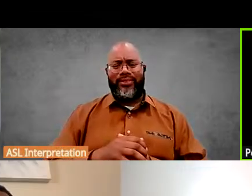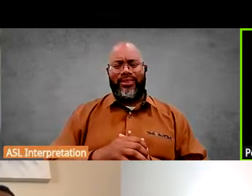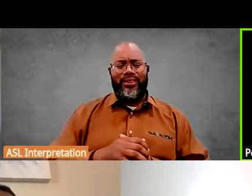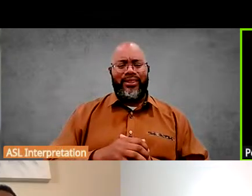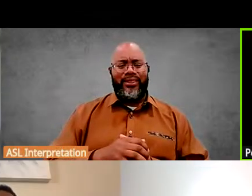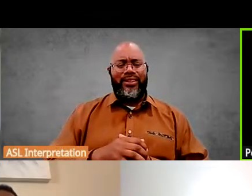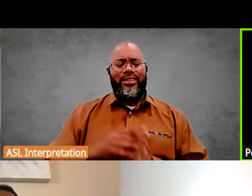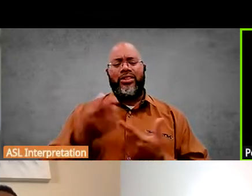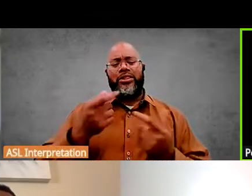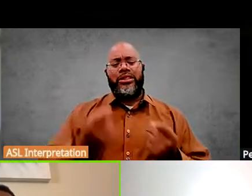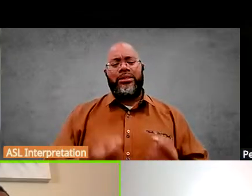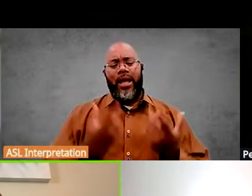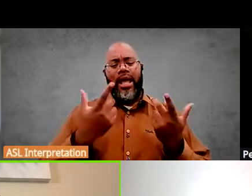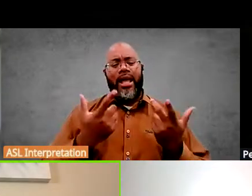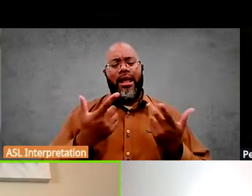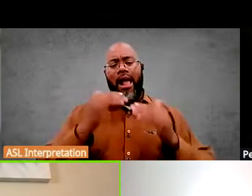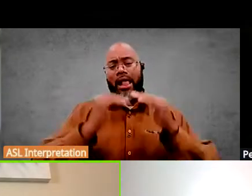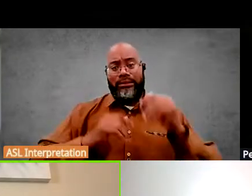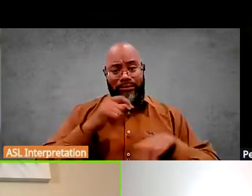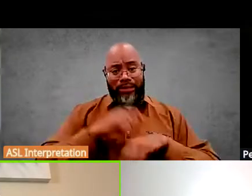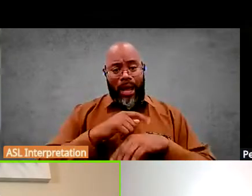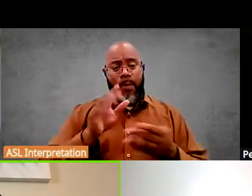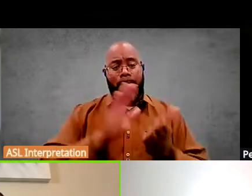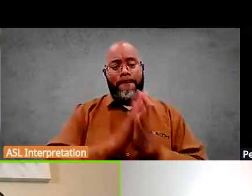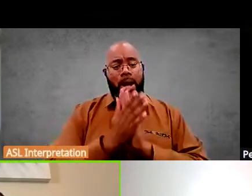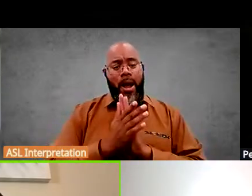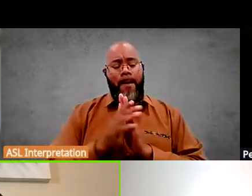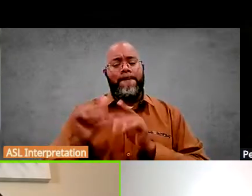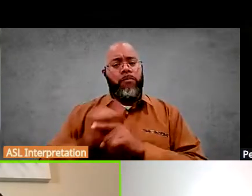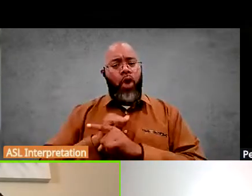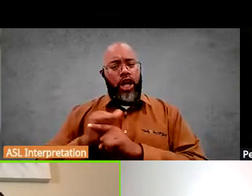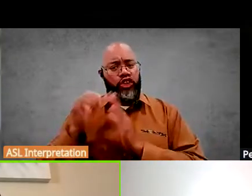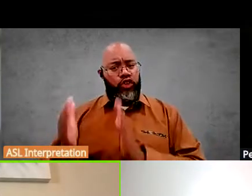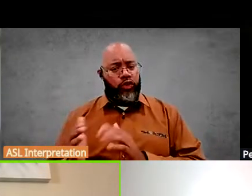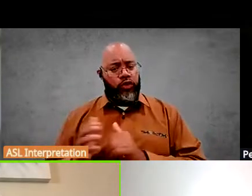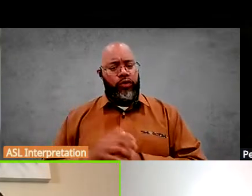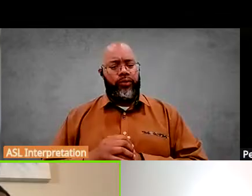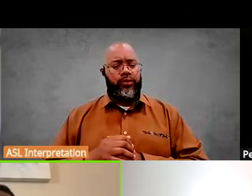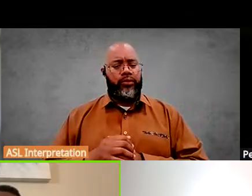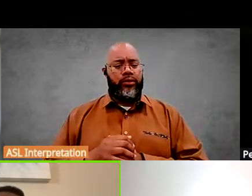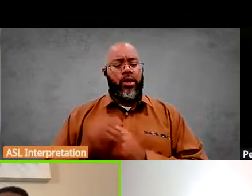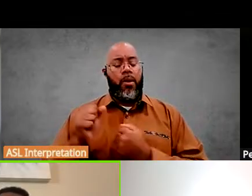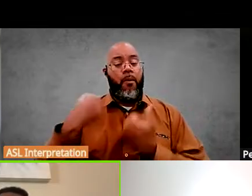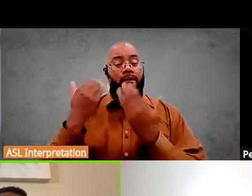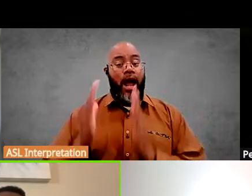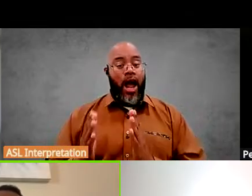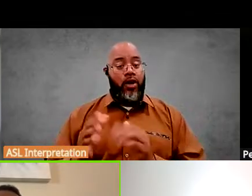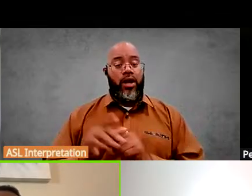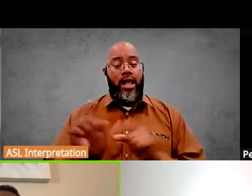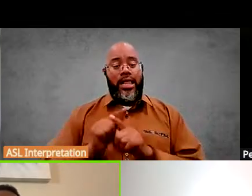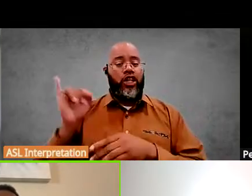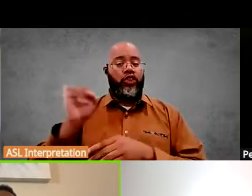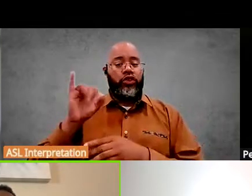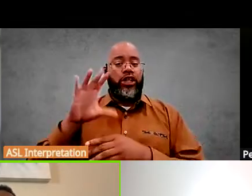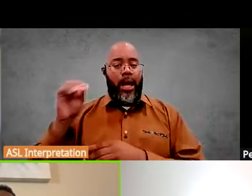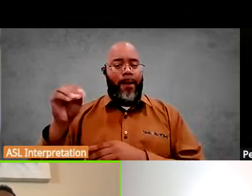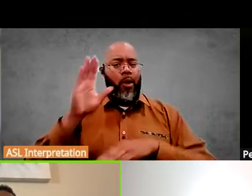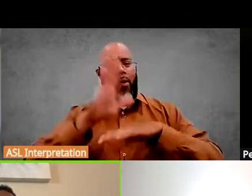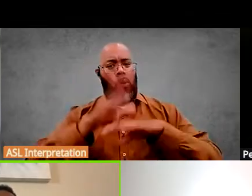then you spend less time, you become a practitioner, a provider, like the insurance company calls